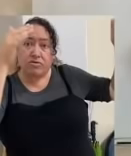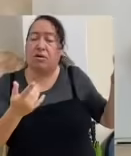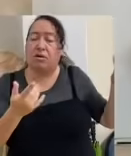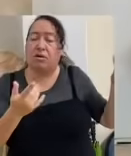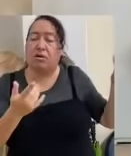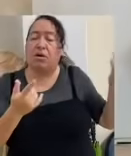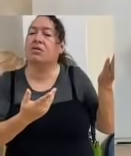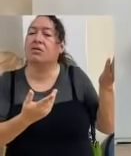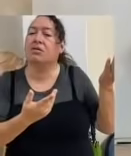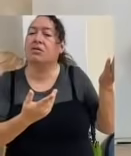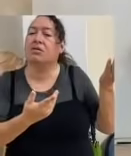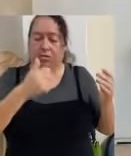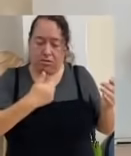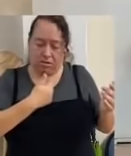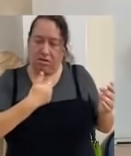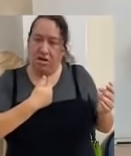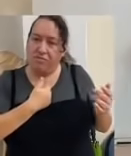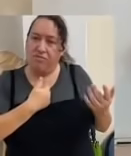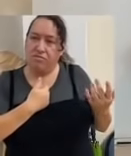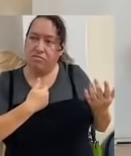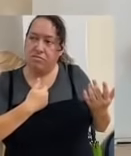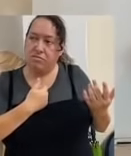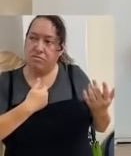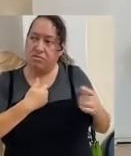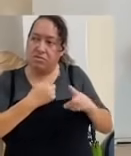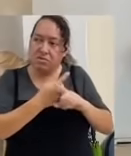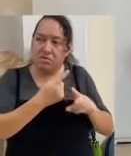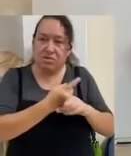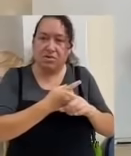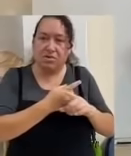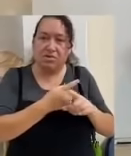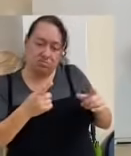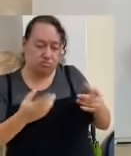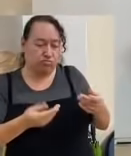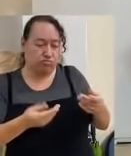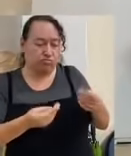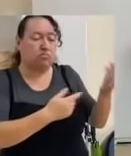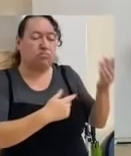go sell and go give to the poor.